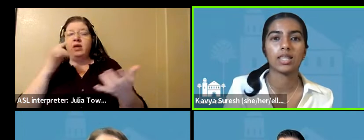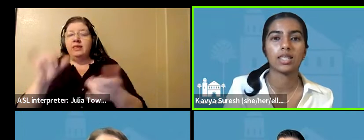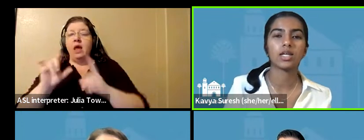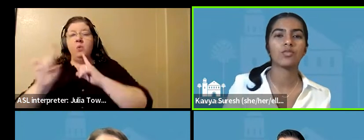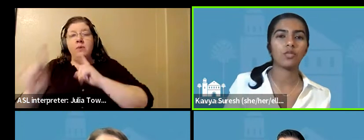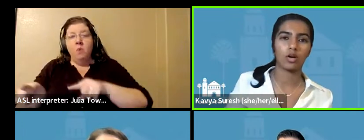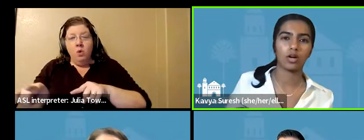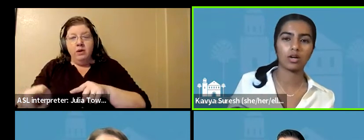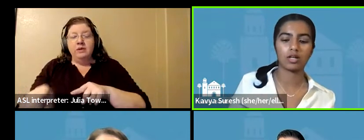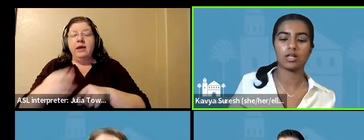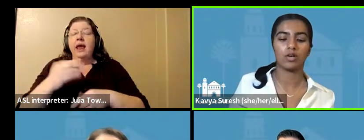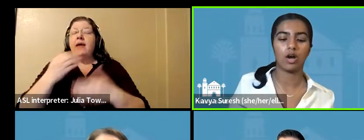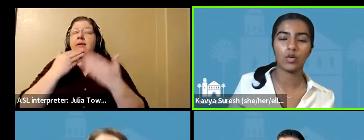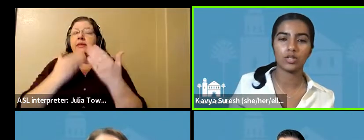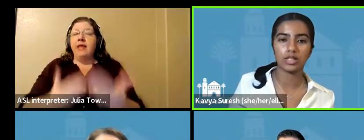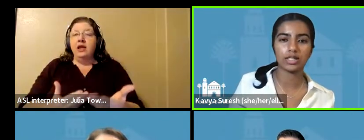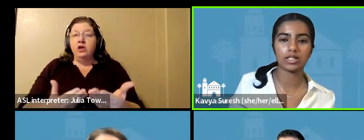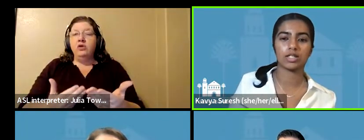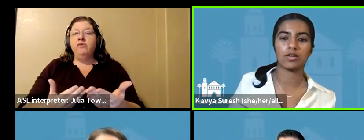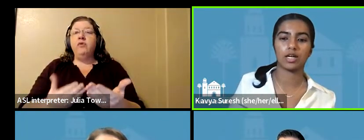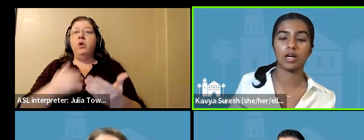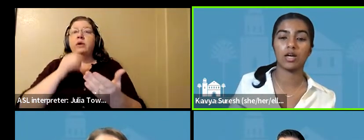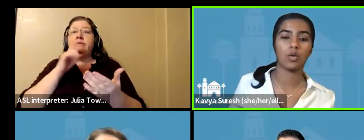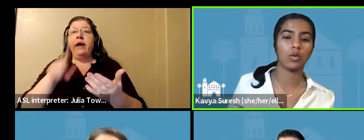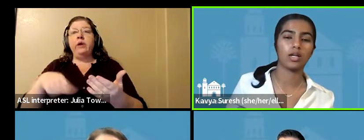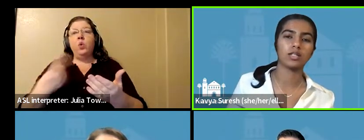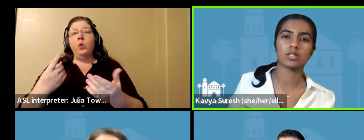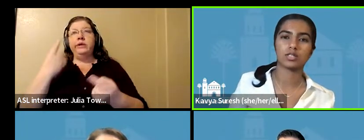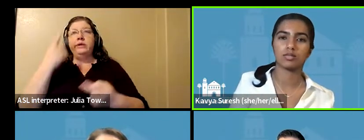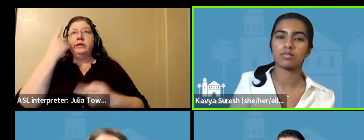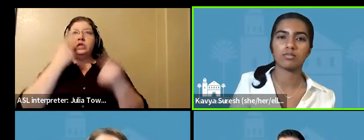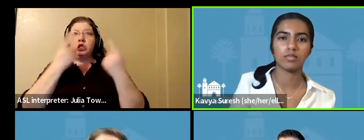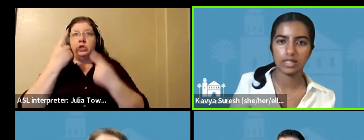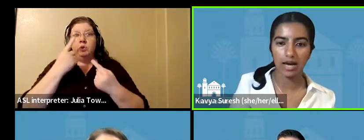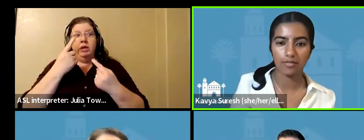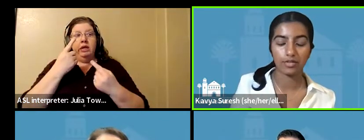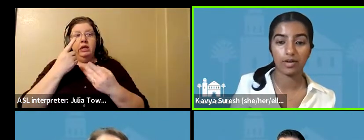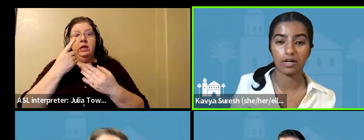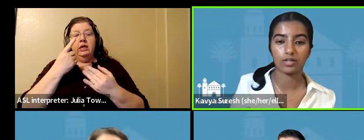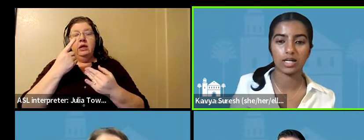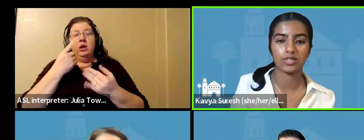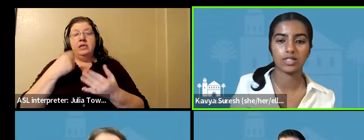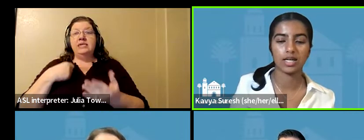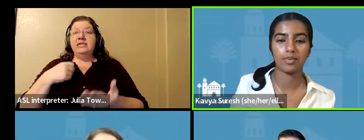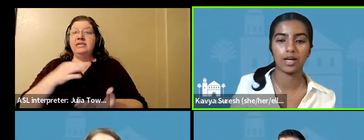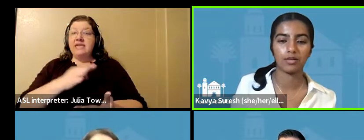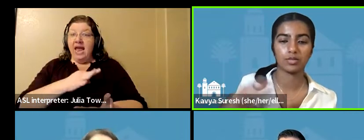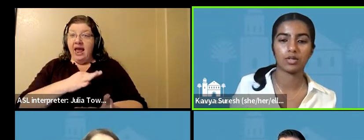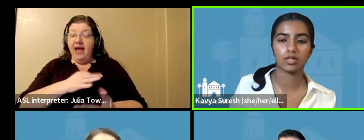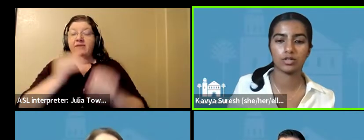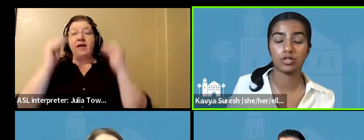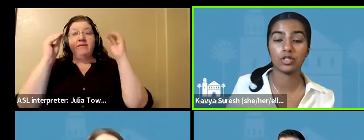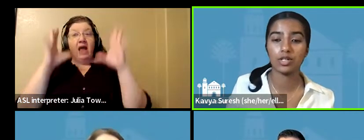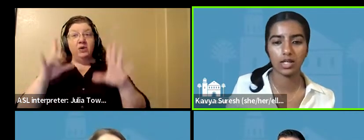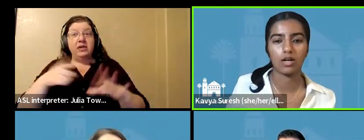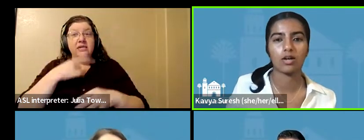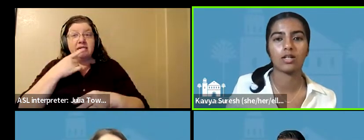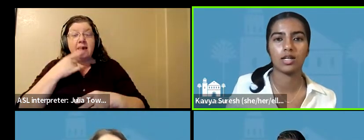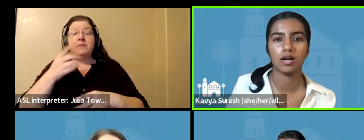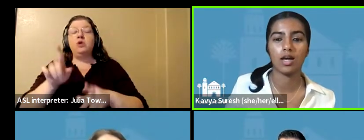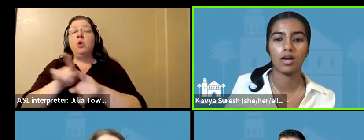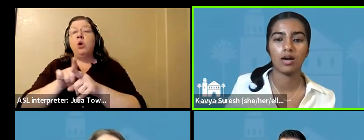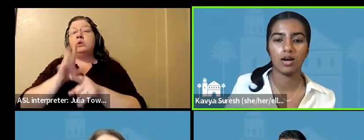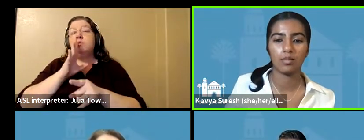and thank you for not only considering what the staff and faculty have to say, but I know you spoke to students